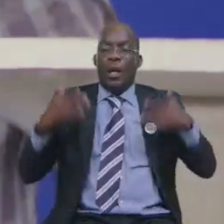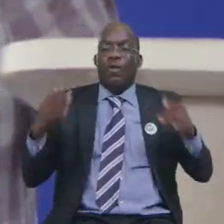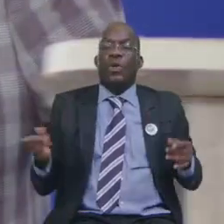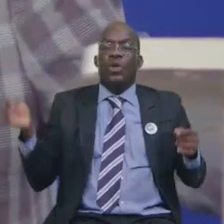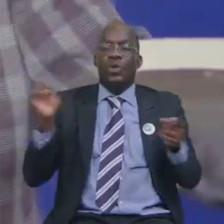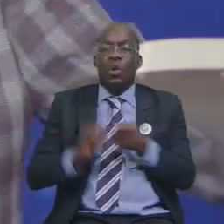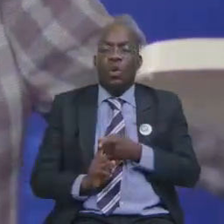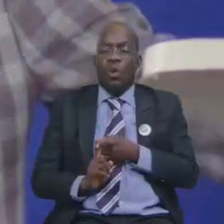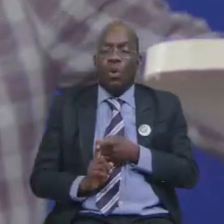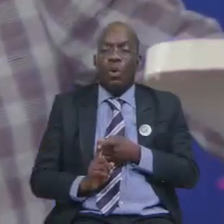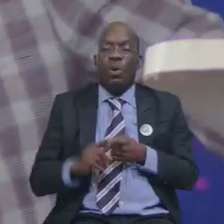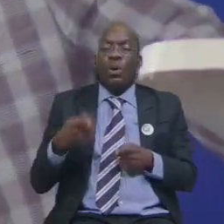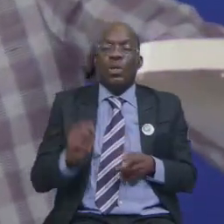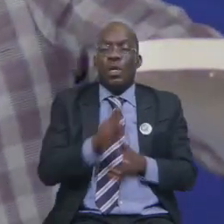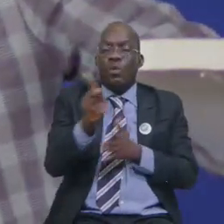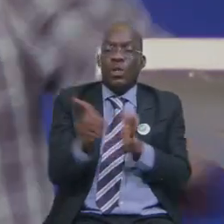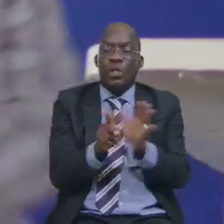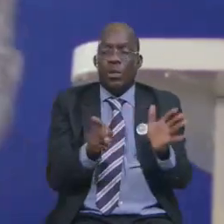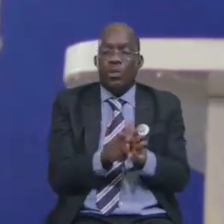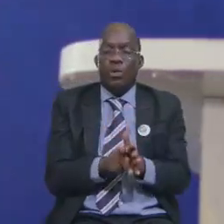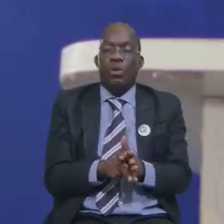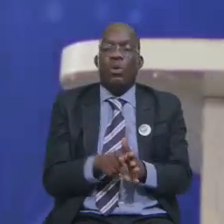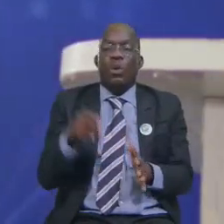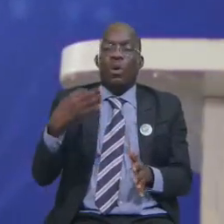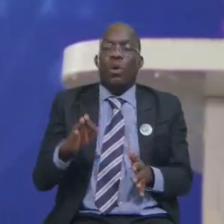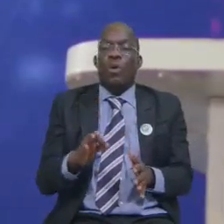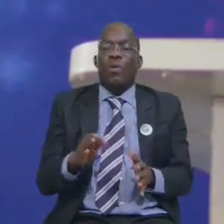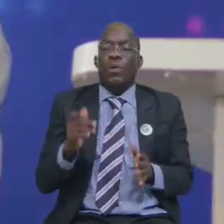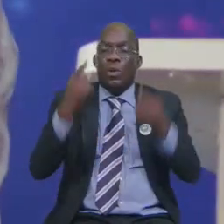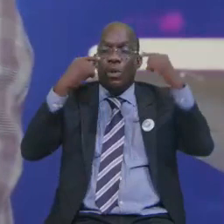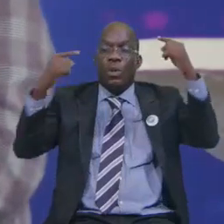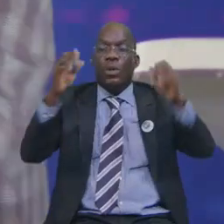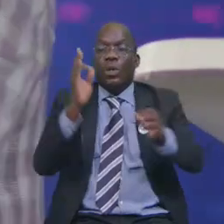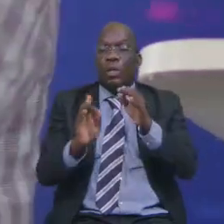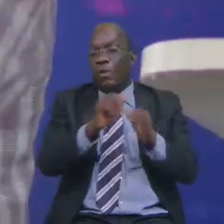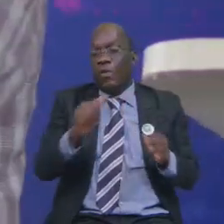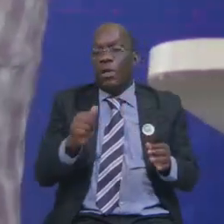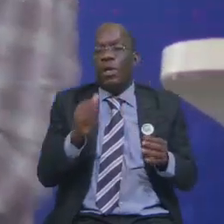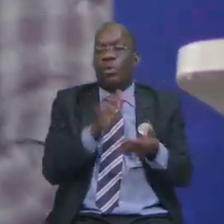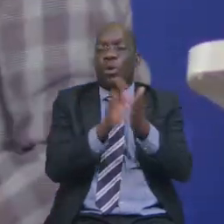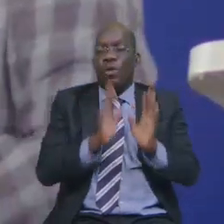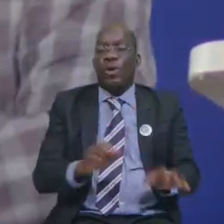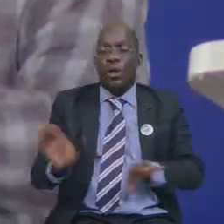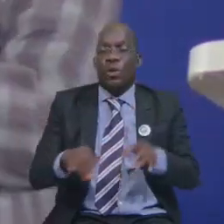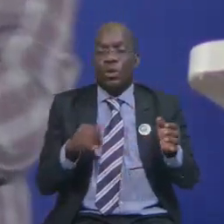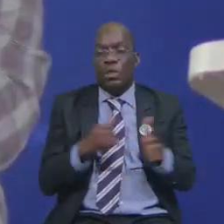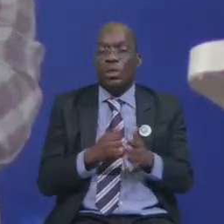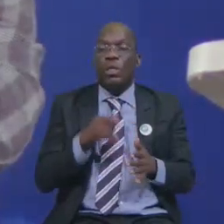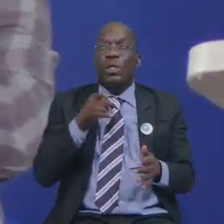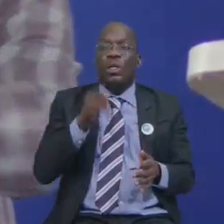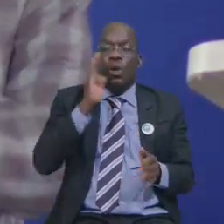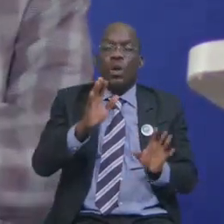the principles of success. If a believer does that, he'll get there faster. If